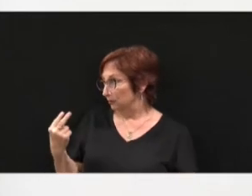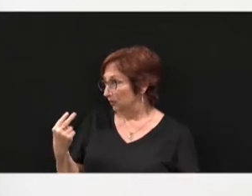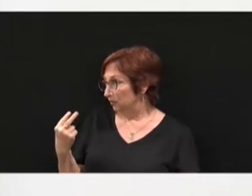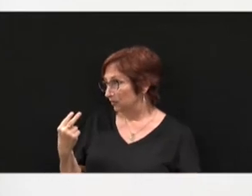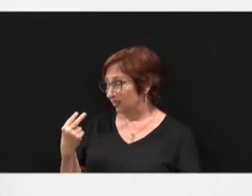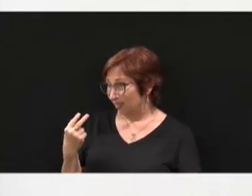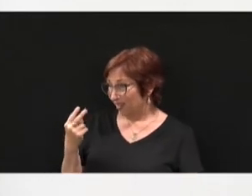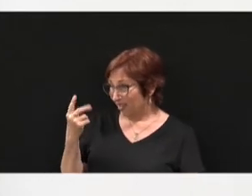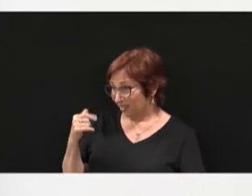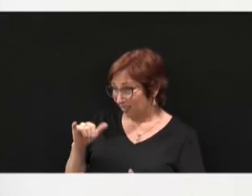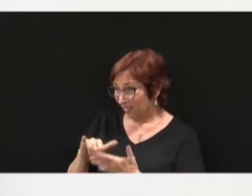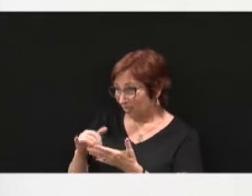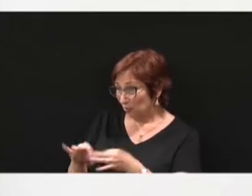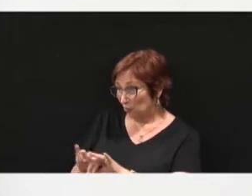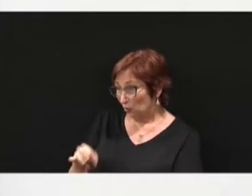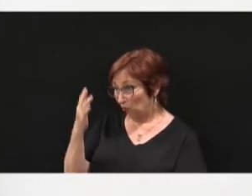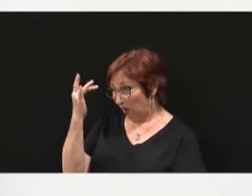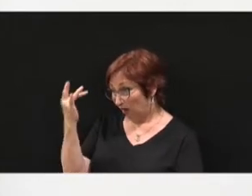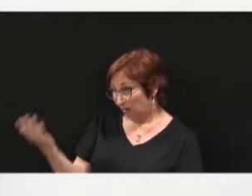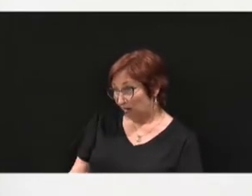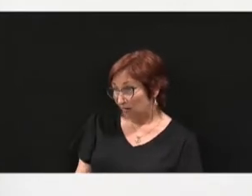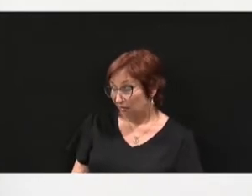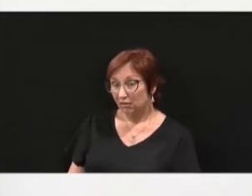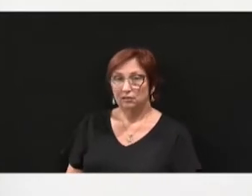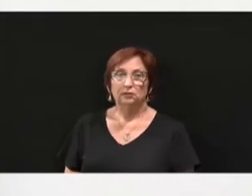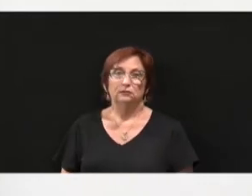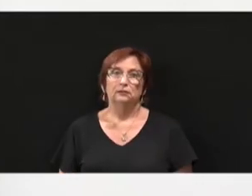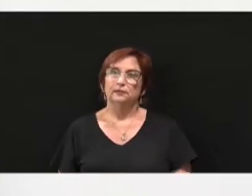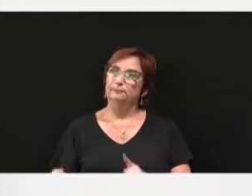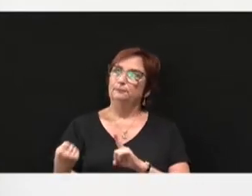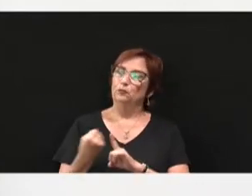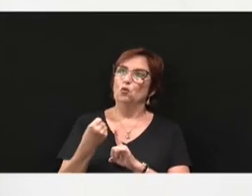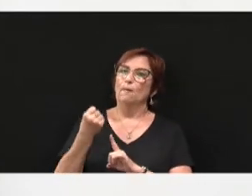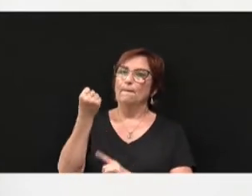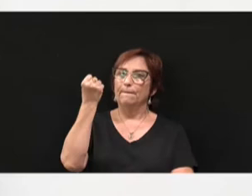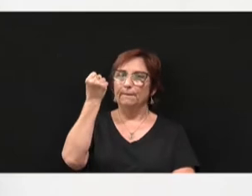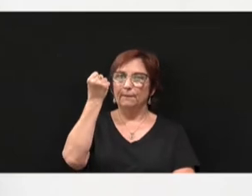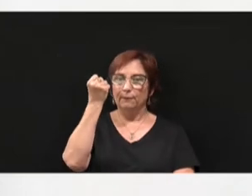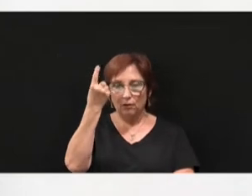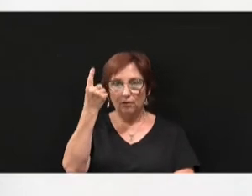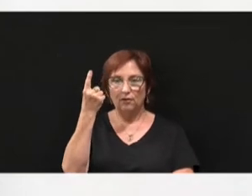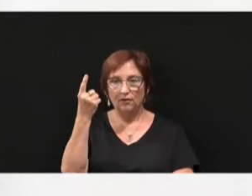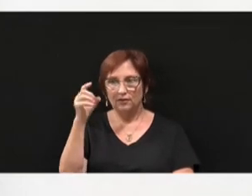me?" I was like, "Sam, you are probably